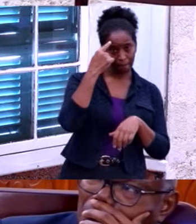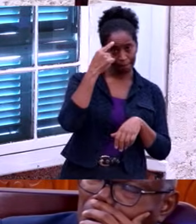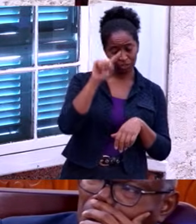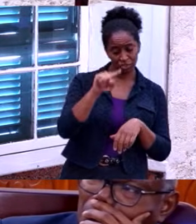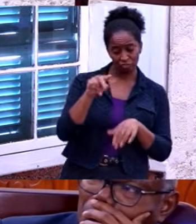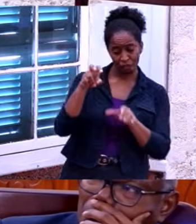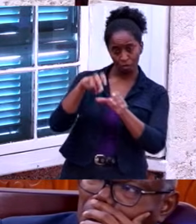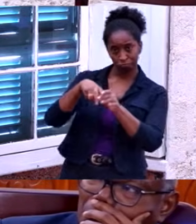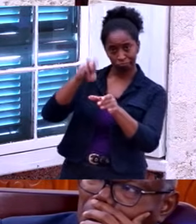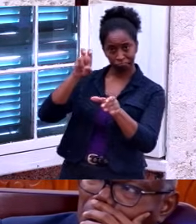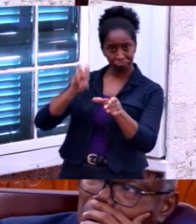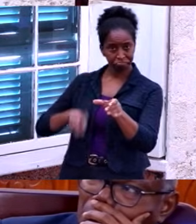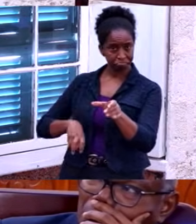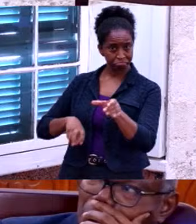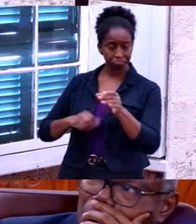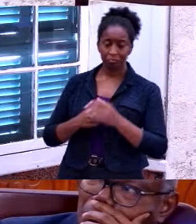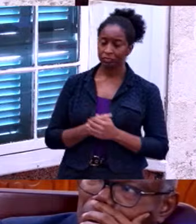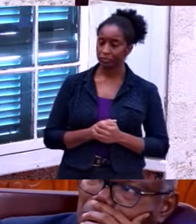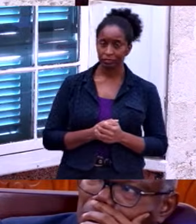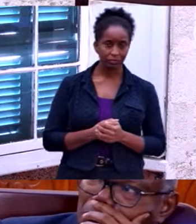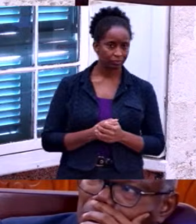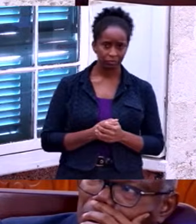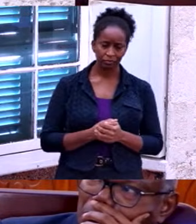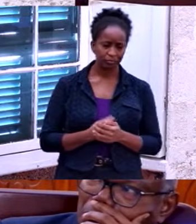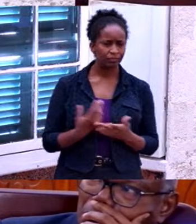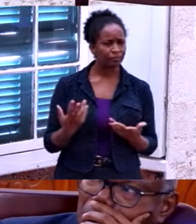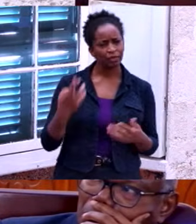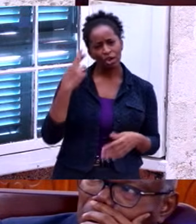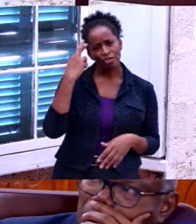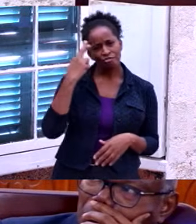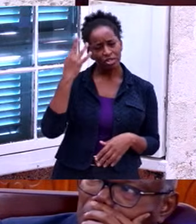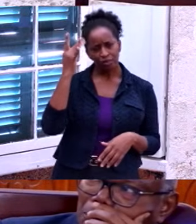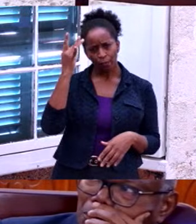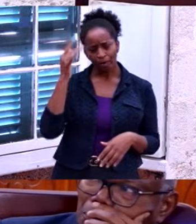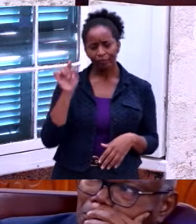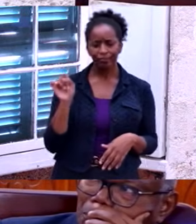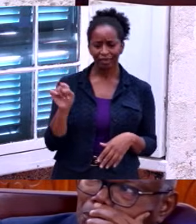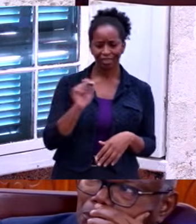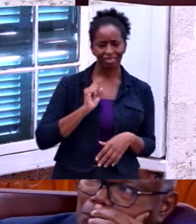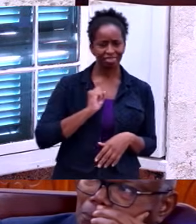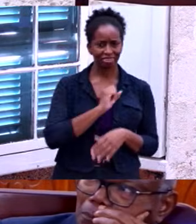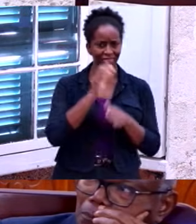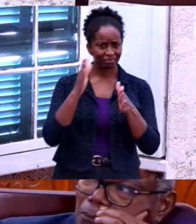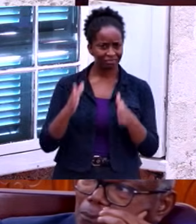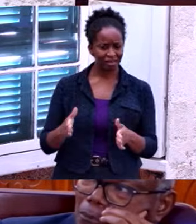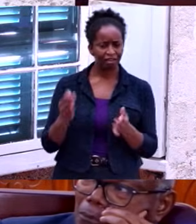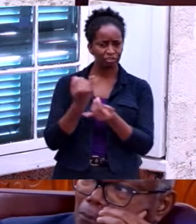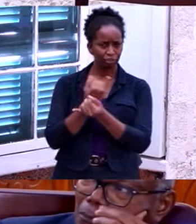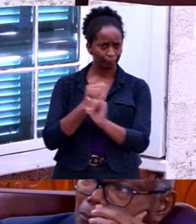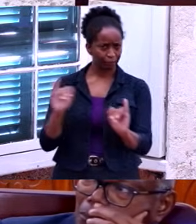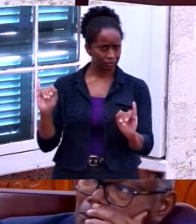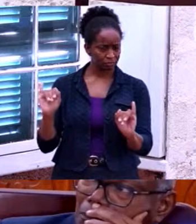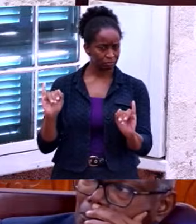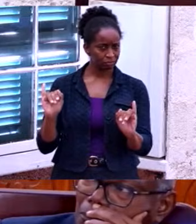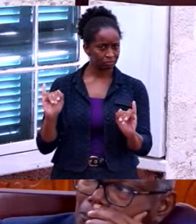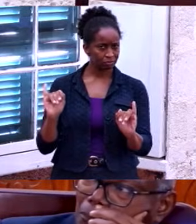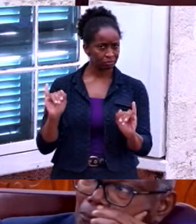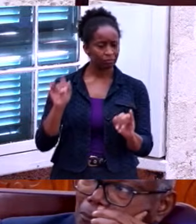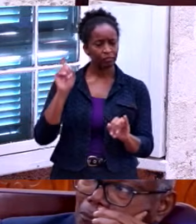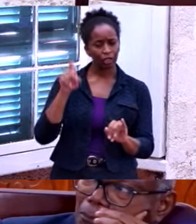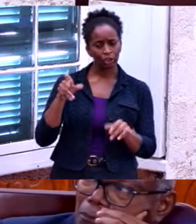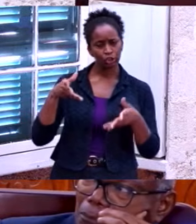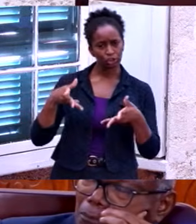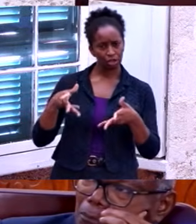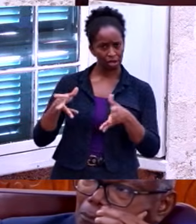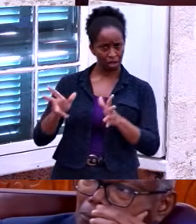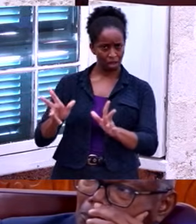it is that the independent senators really should be allowed to have some degree of autonomy